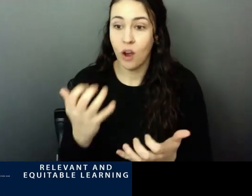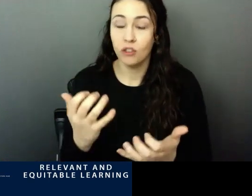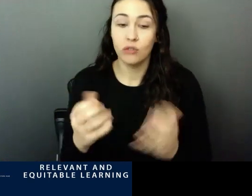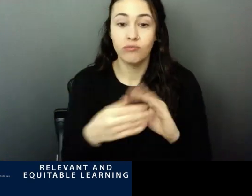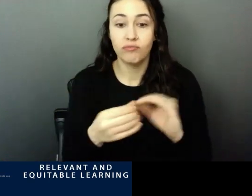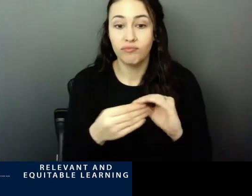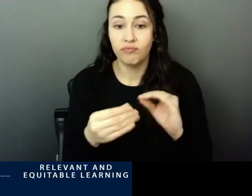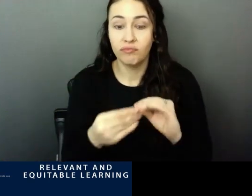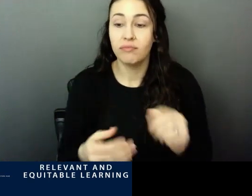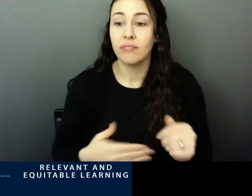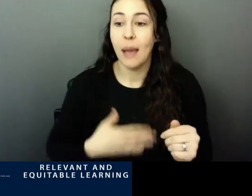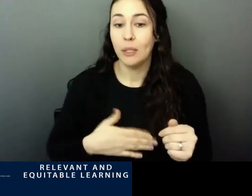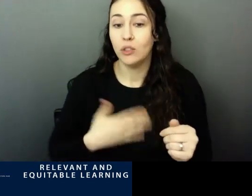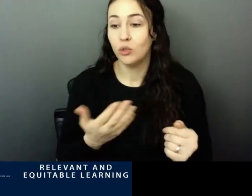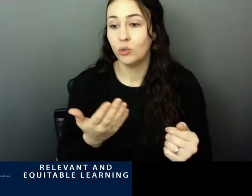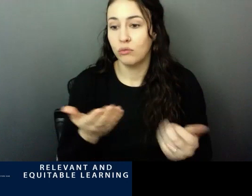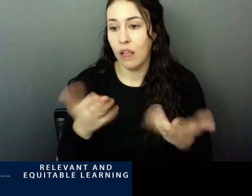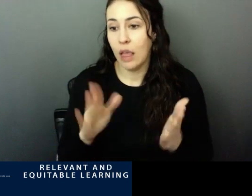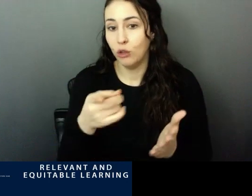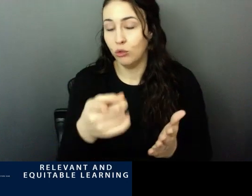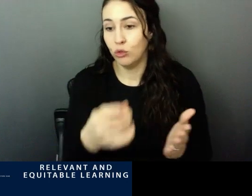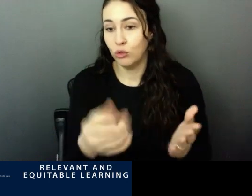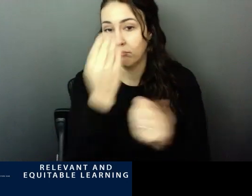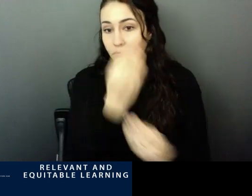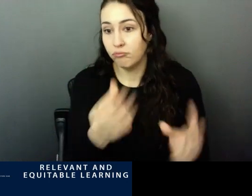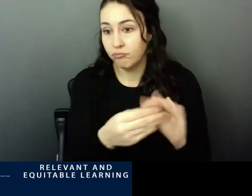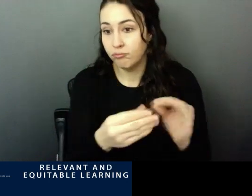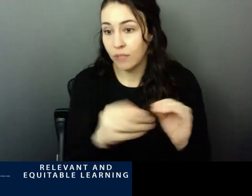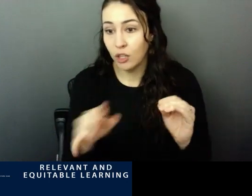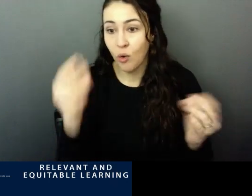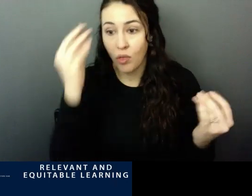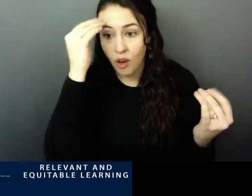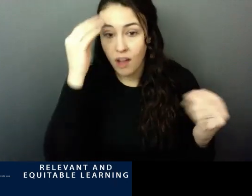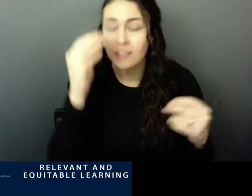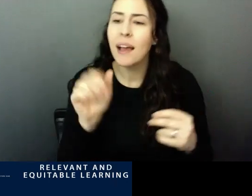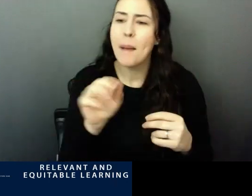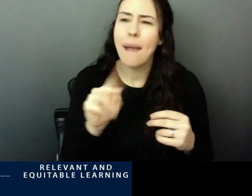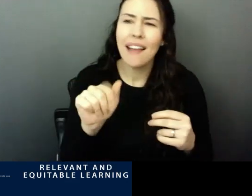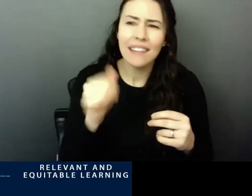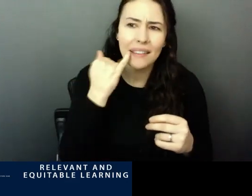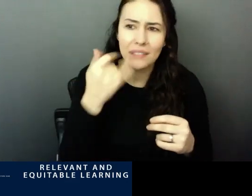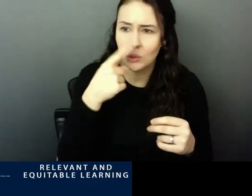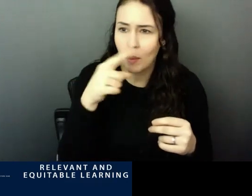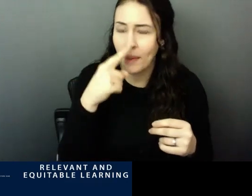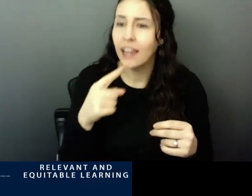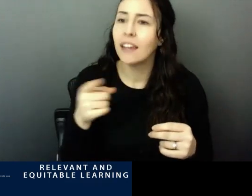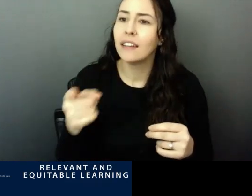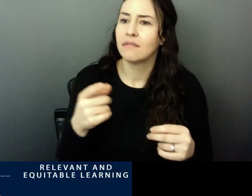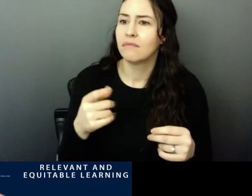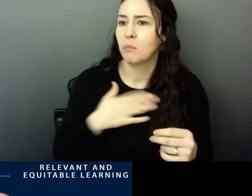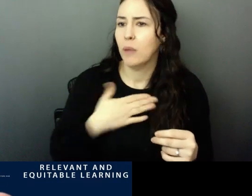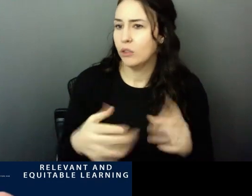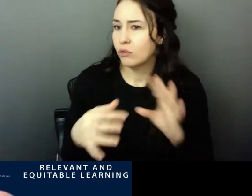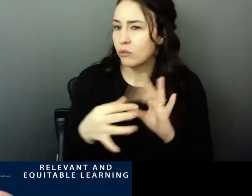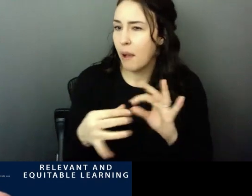and let you articulate your thoughts. And Amanda, if you don't mind, would you please comment just briefly about on